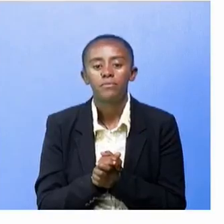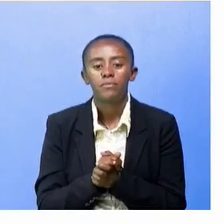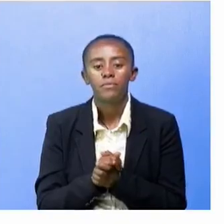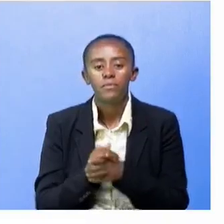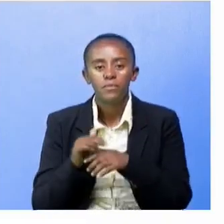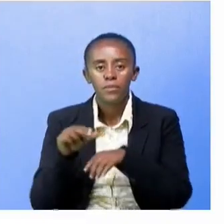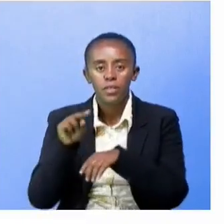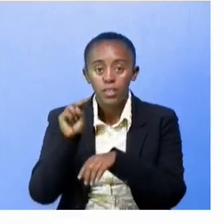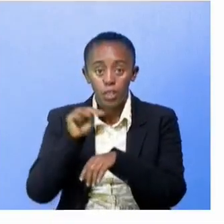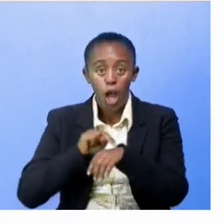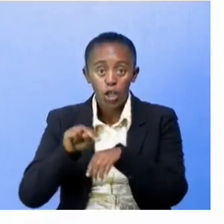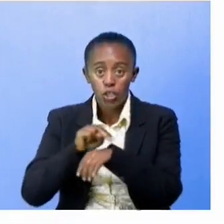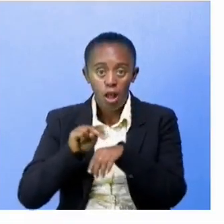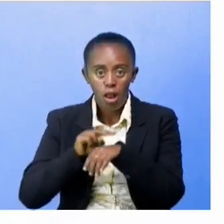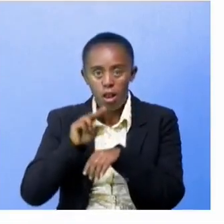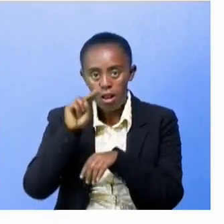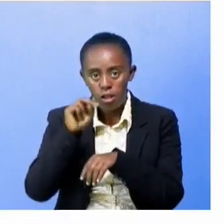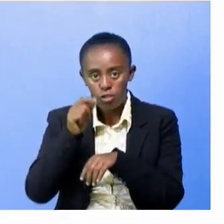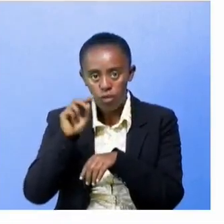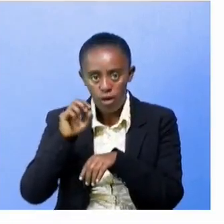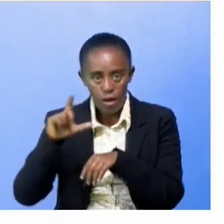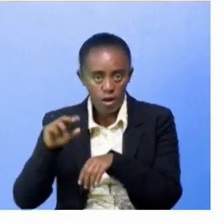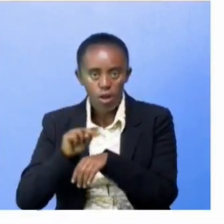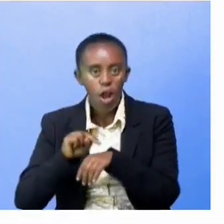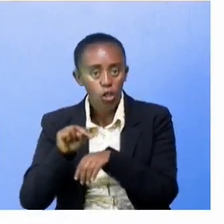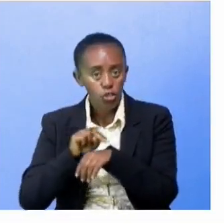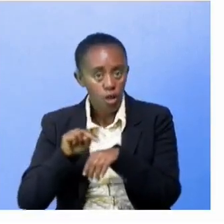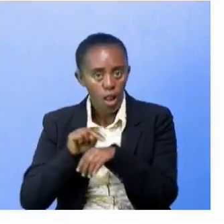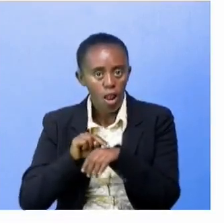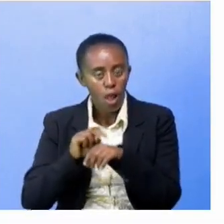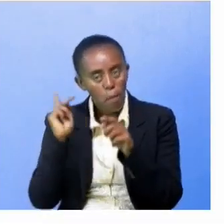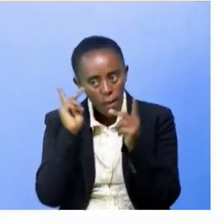national parks